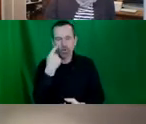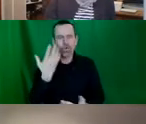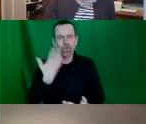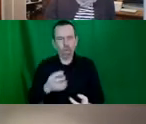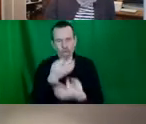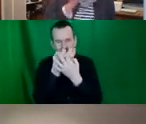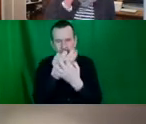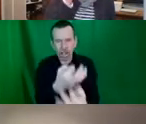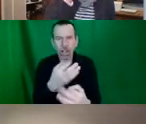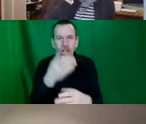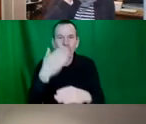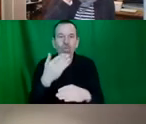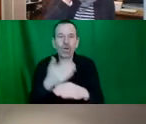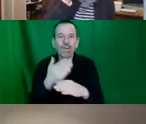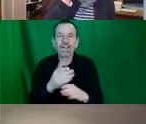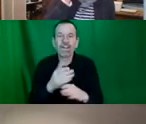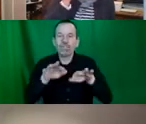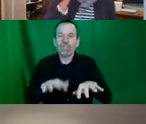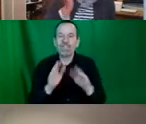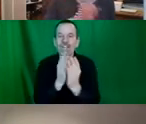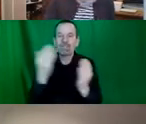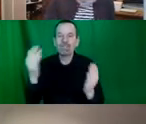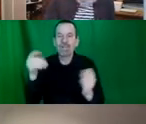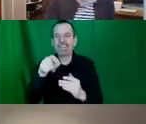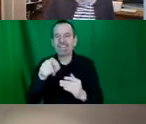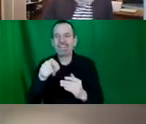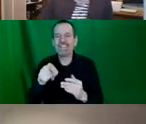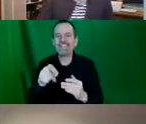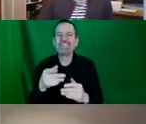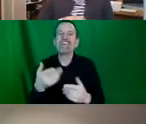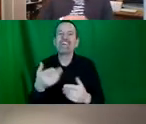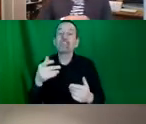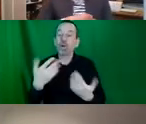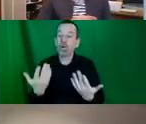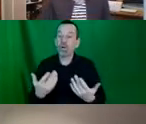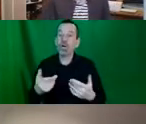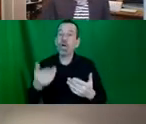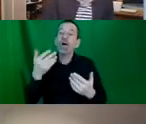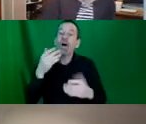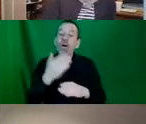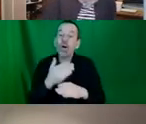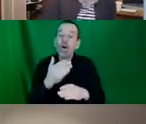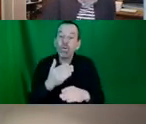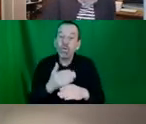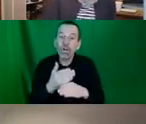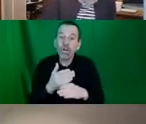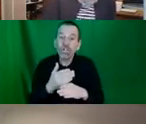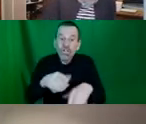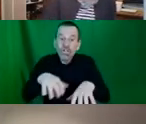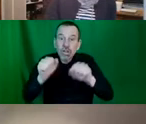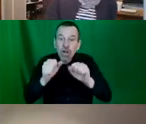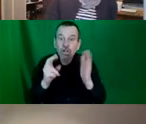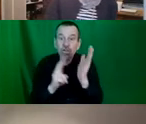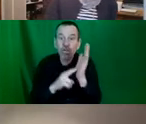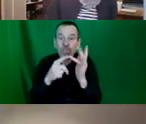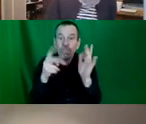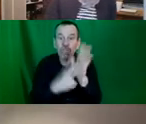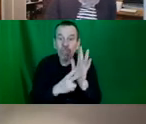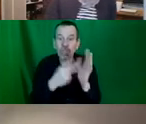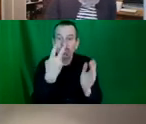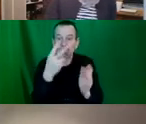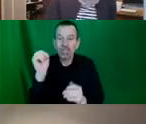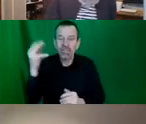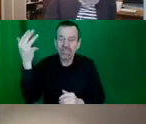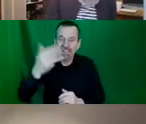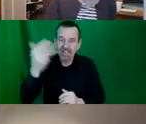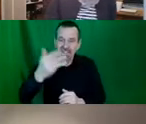loans programme. I began my internship in book conservation at the British Library in November 2019. Originally designed to be a